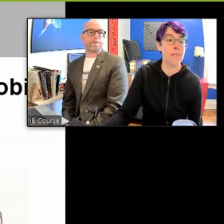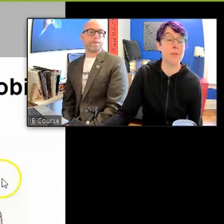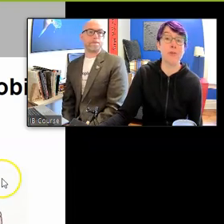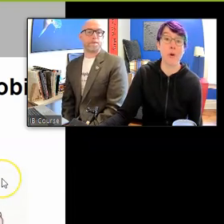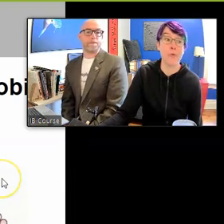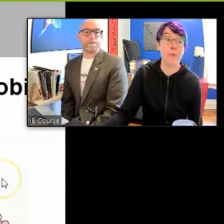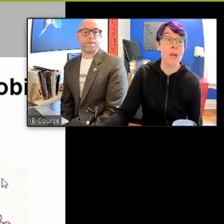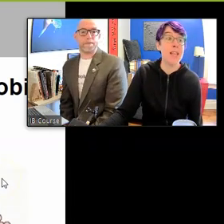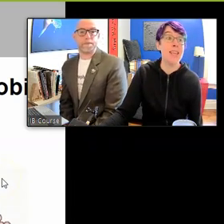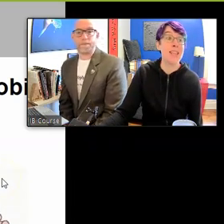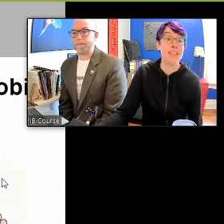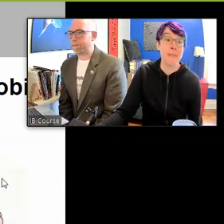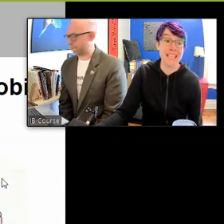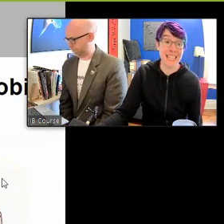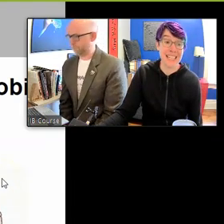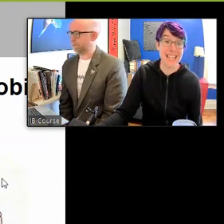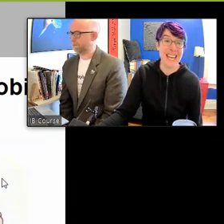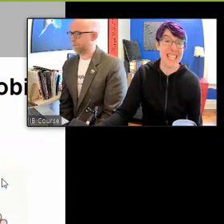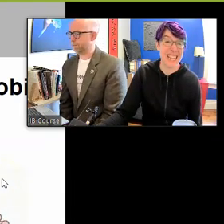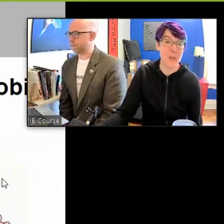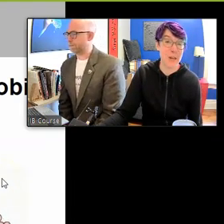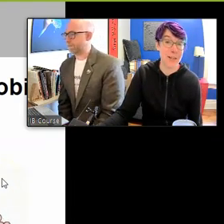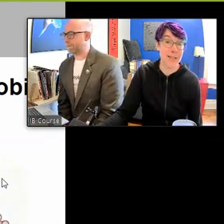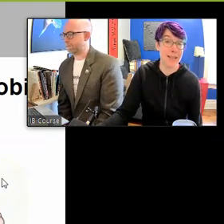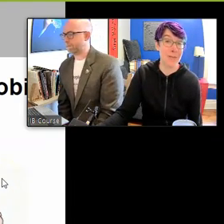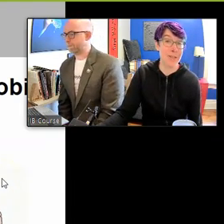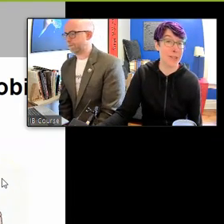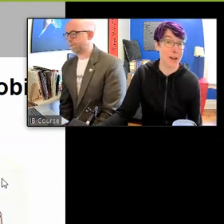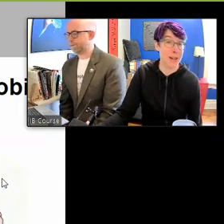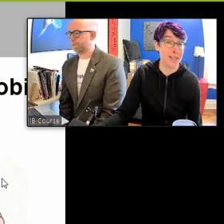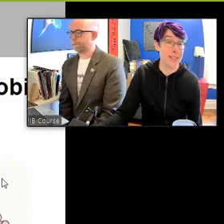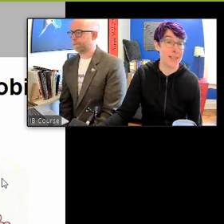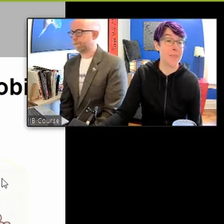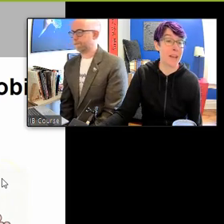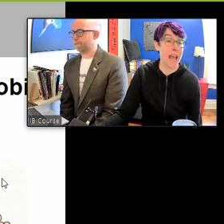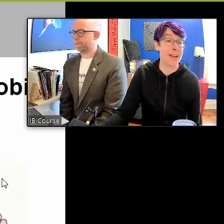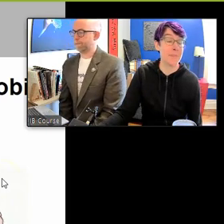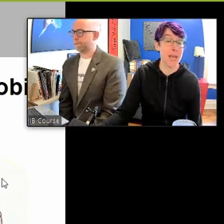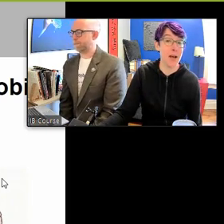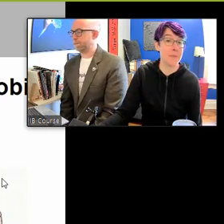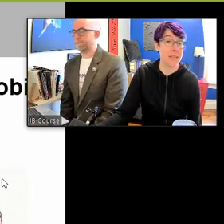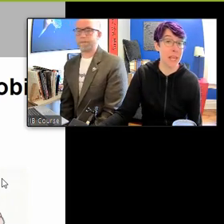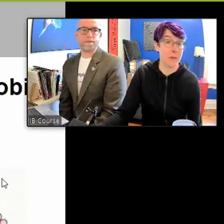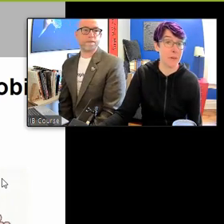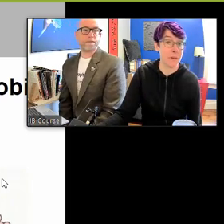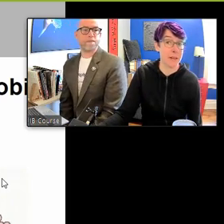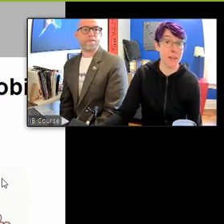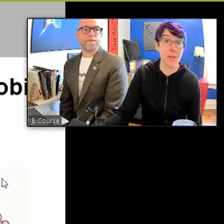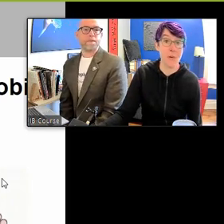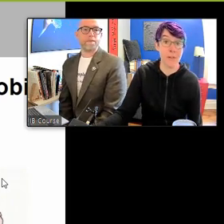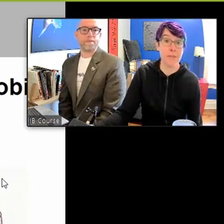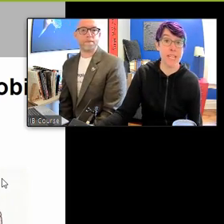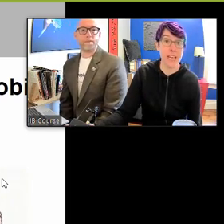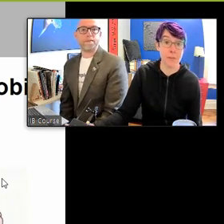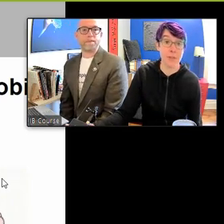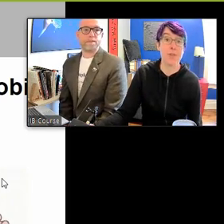questions. So basically, the idea was that it was thought that something had to be up with the hemoglobin in